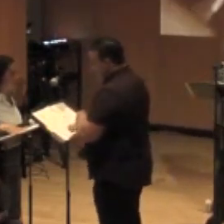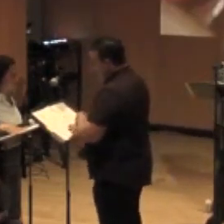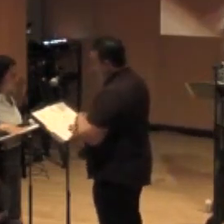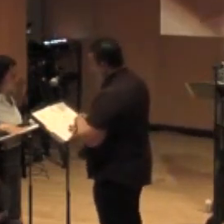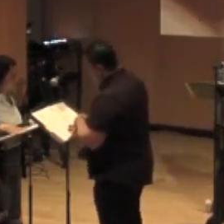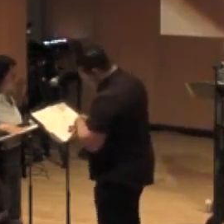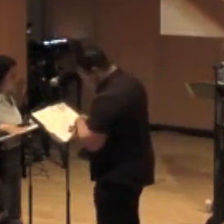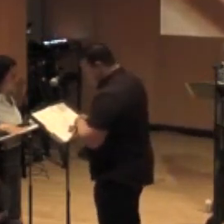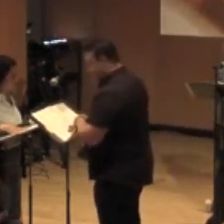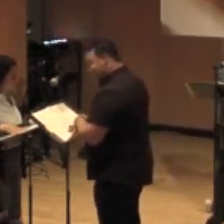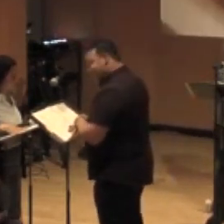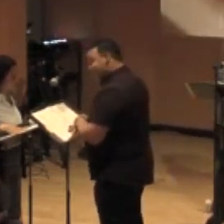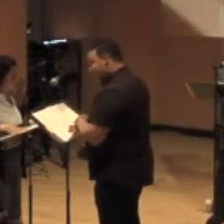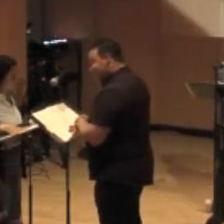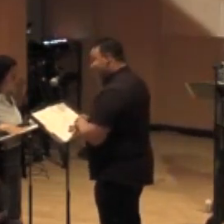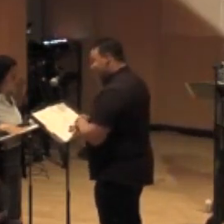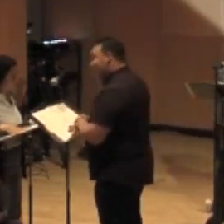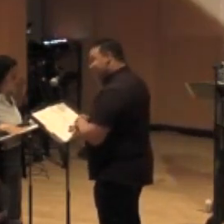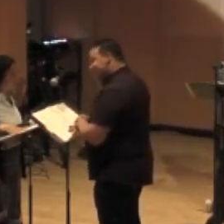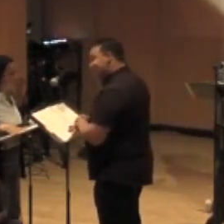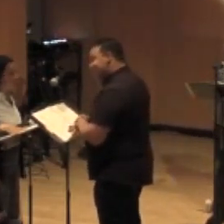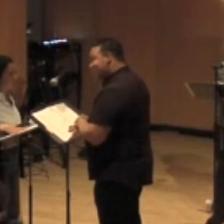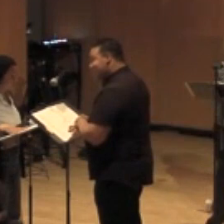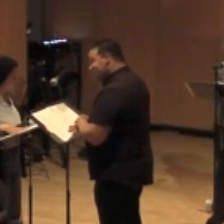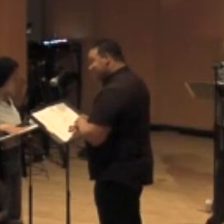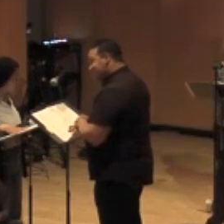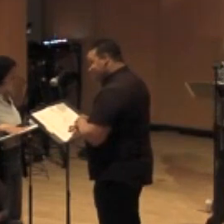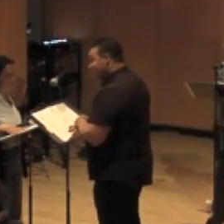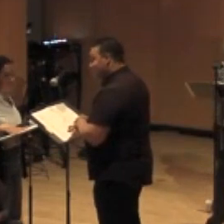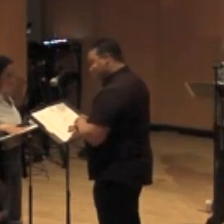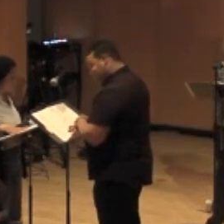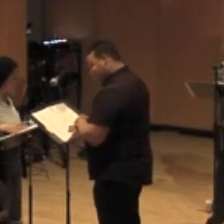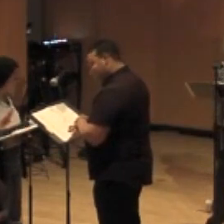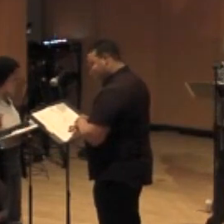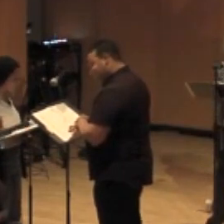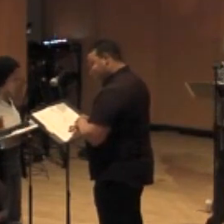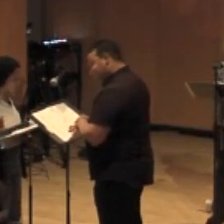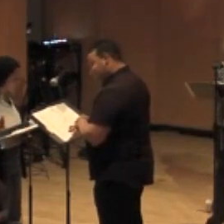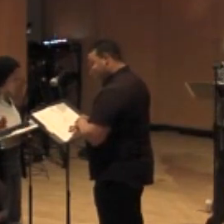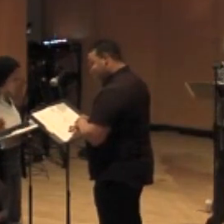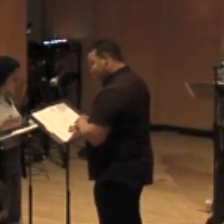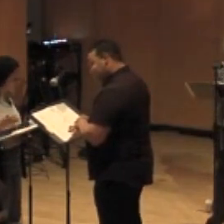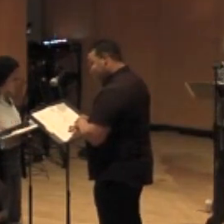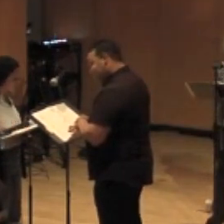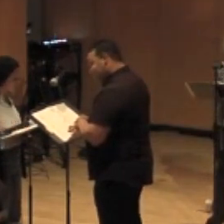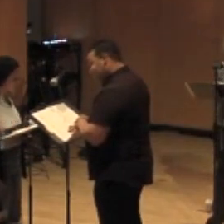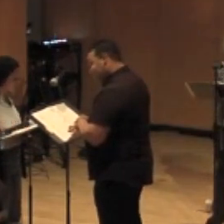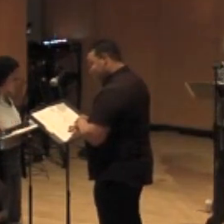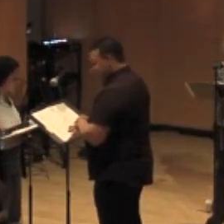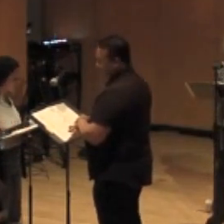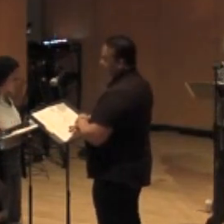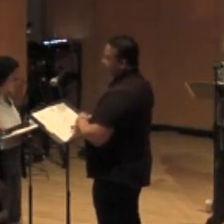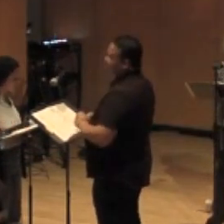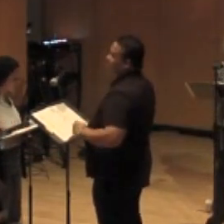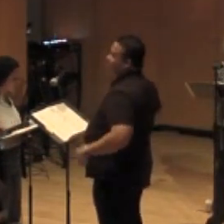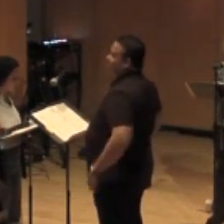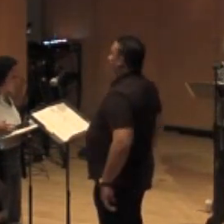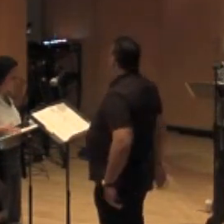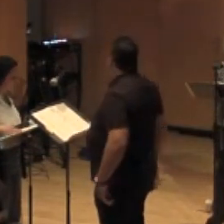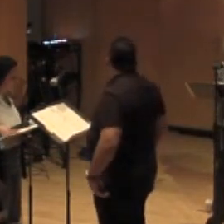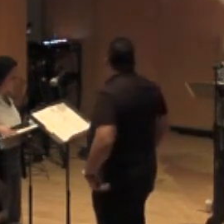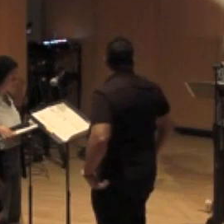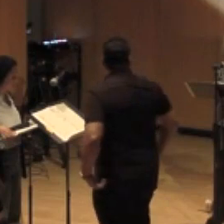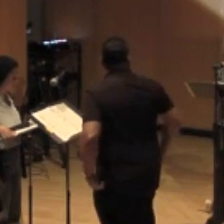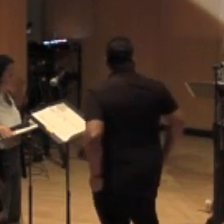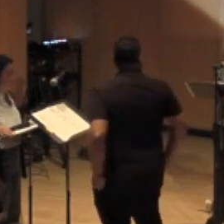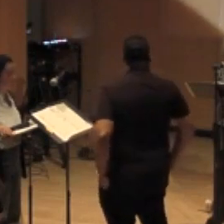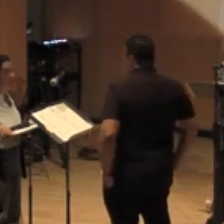should come with me once in a while too no but you know that I really don't like it out there on the water